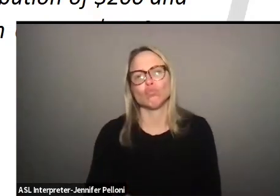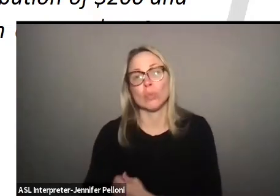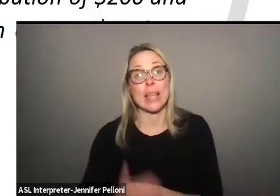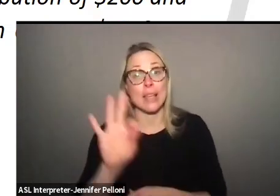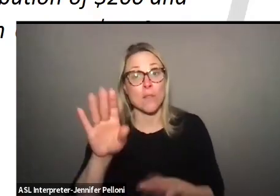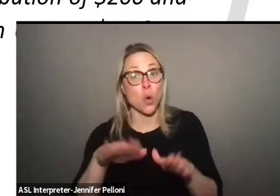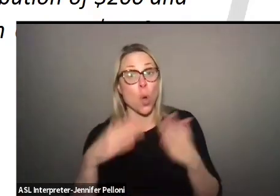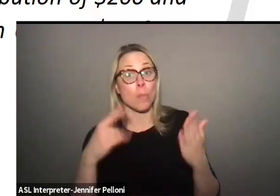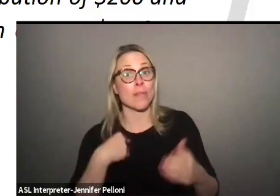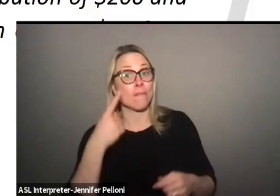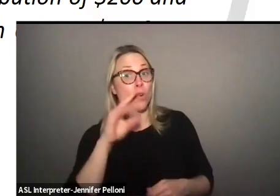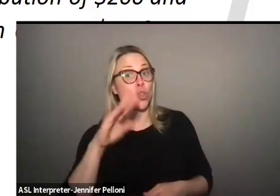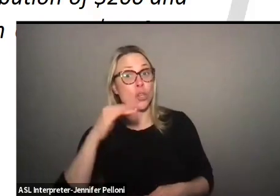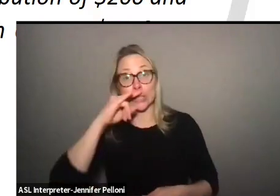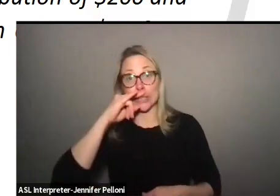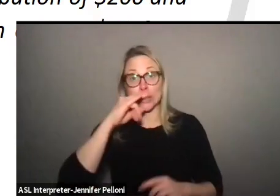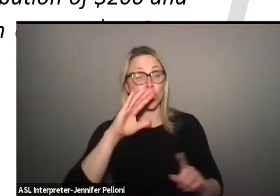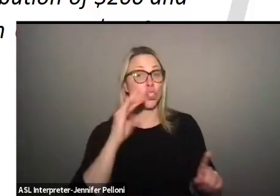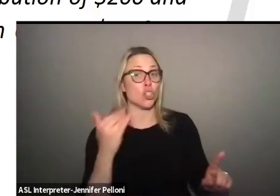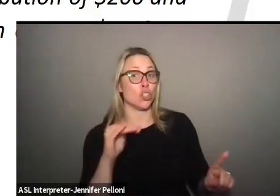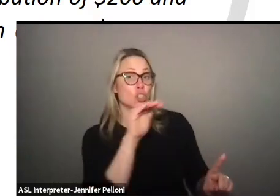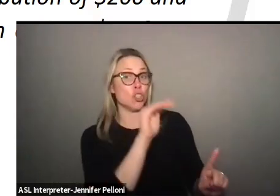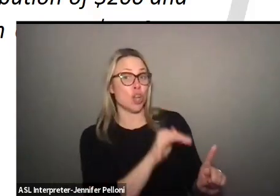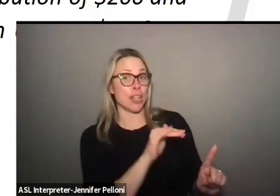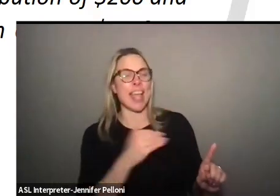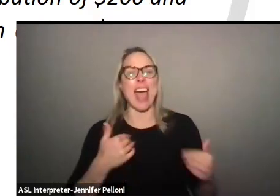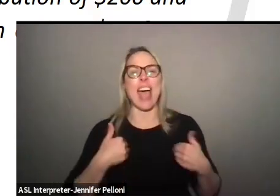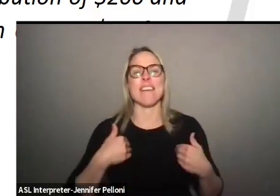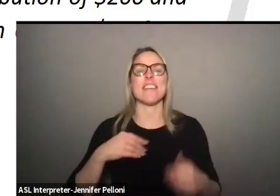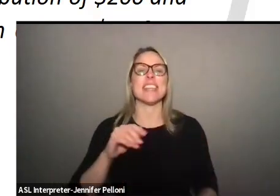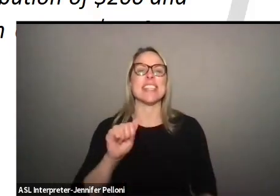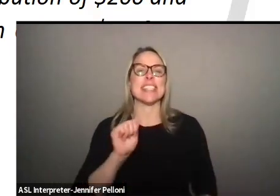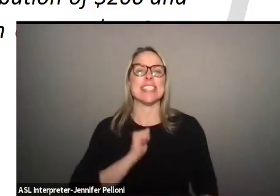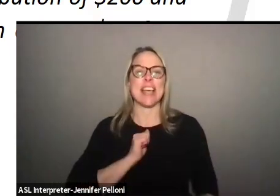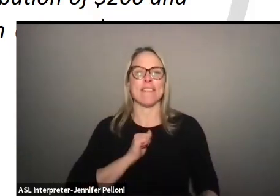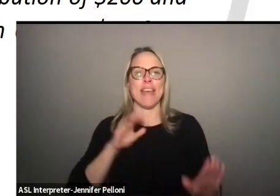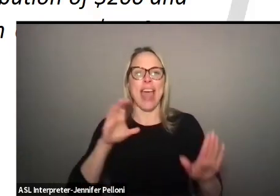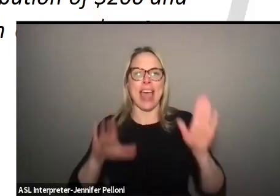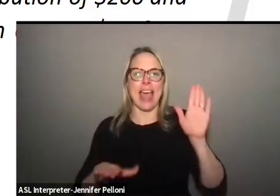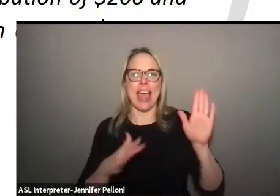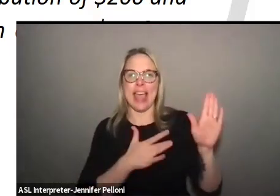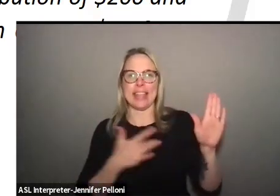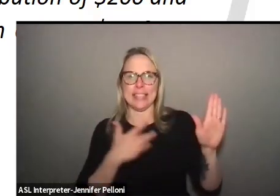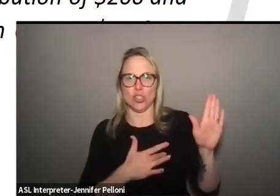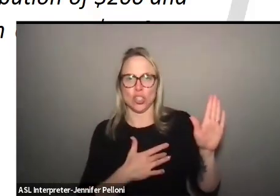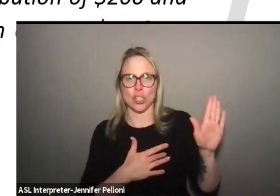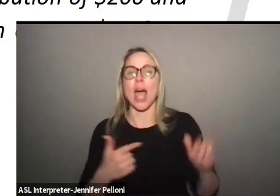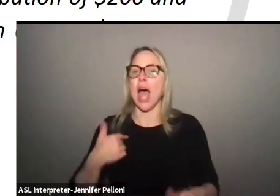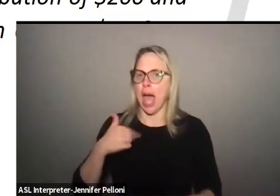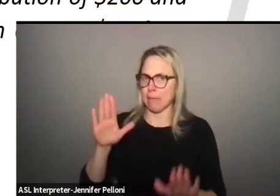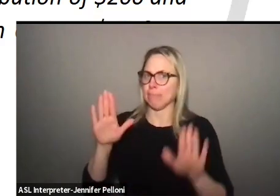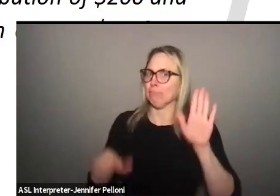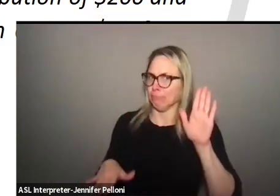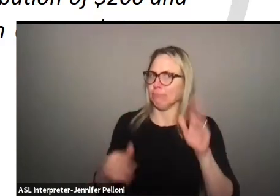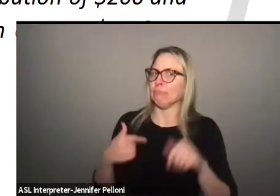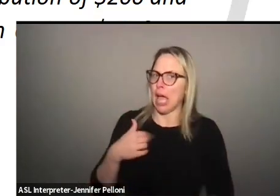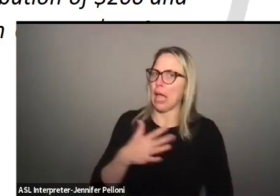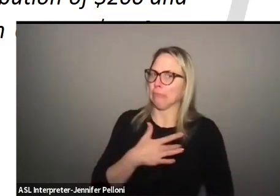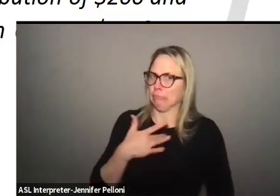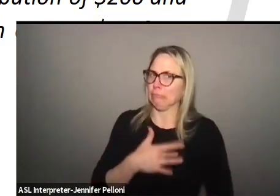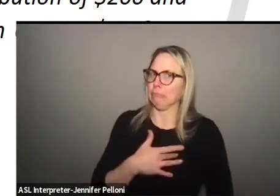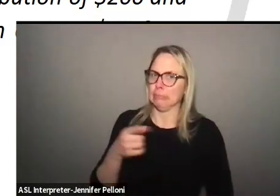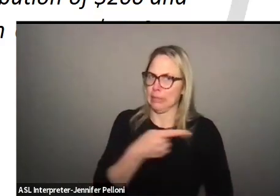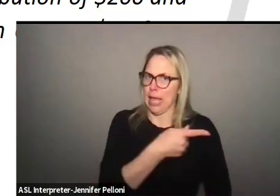behalf of your child, there is a self-attestation, meaning that you are going to attest that your child does have a qualifying